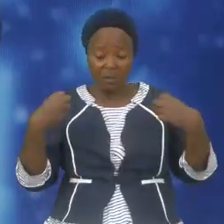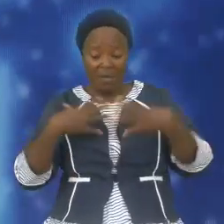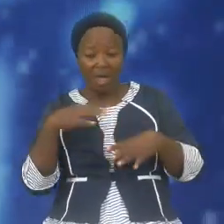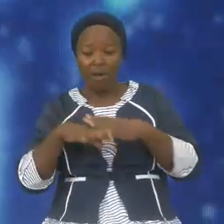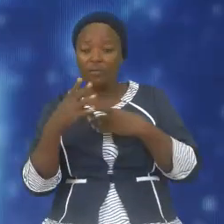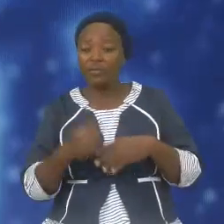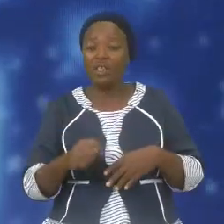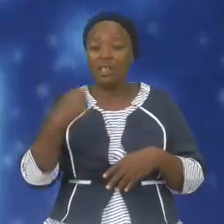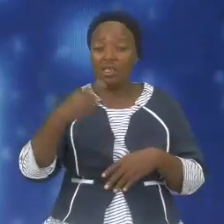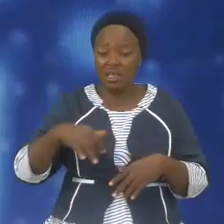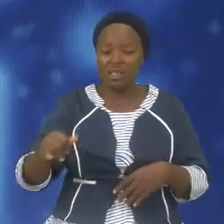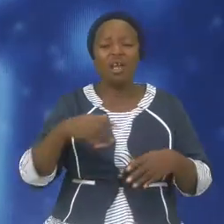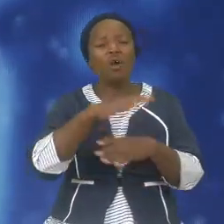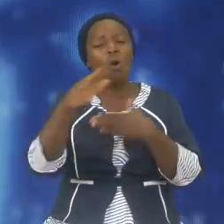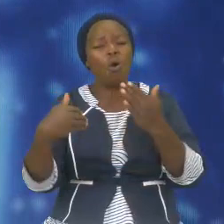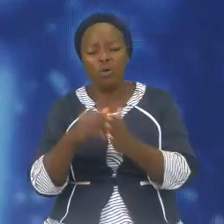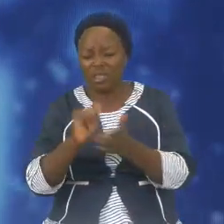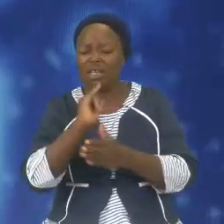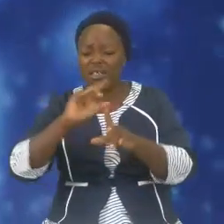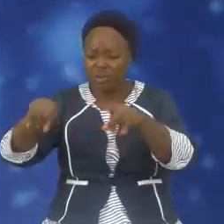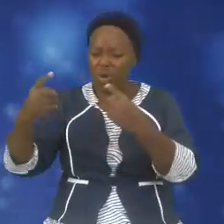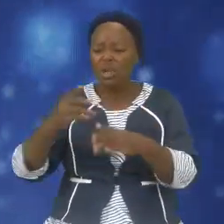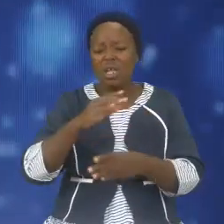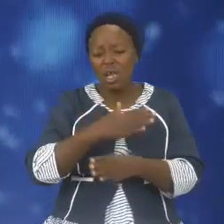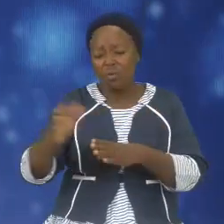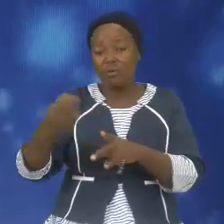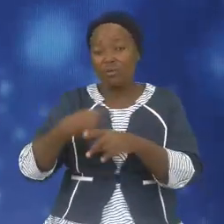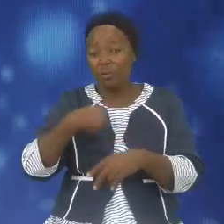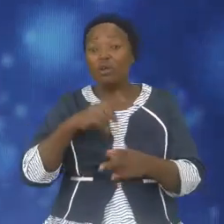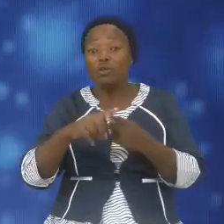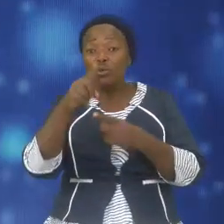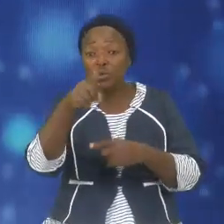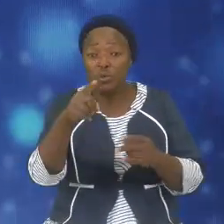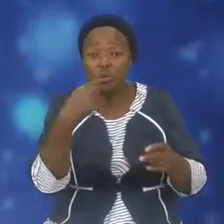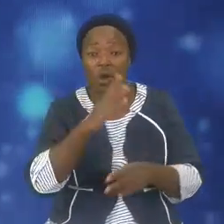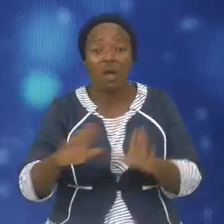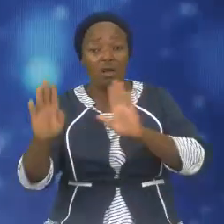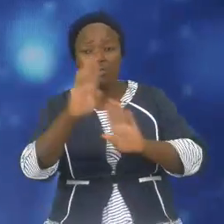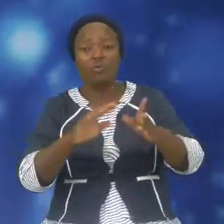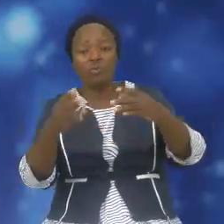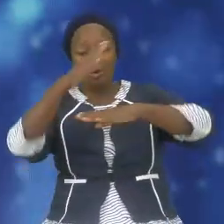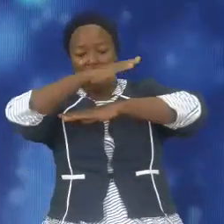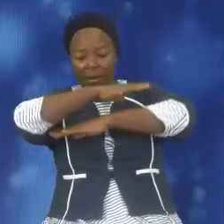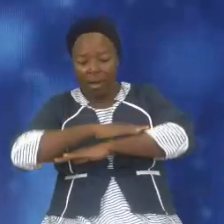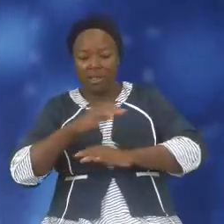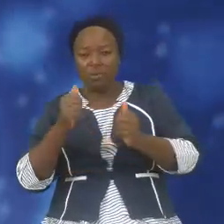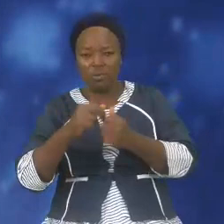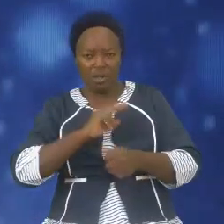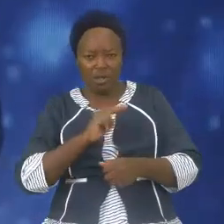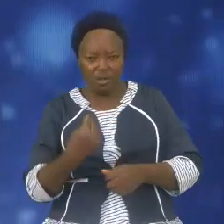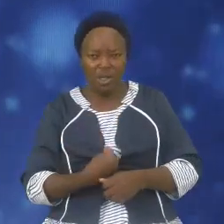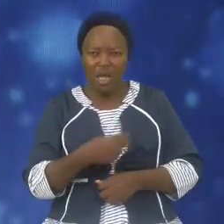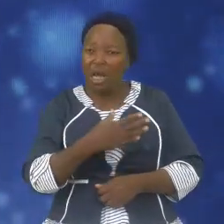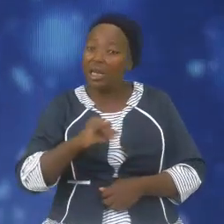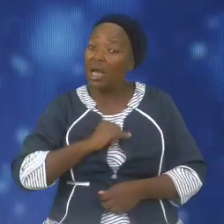eternity, all that has gone away from me to you who are troubled, rest with us. I invite you